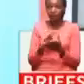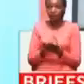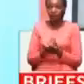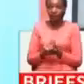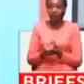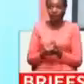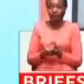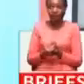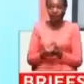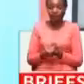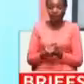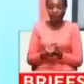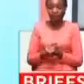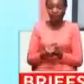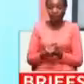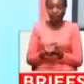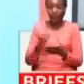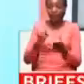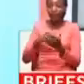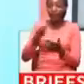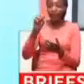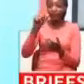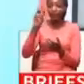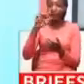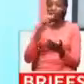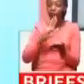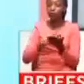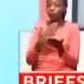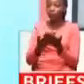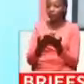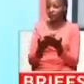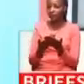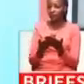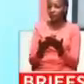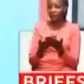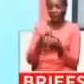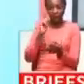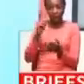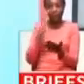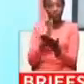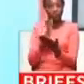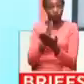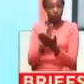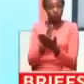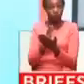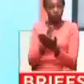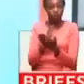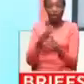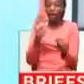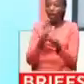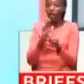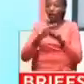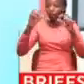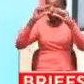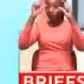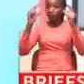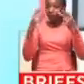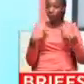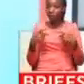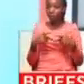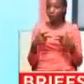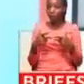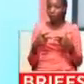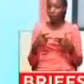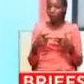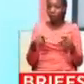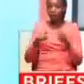between. Samuel Mbugwe is saying, I think this is real in most of the prominent people. Yeah.